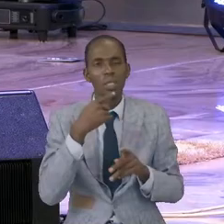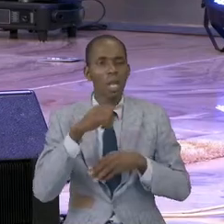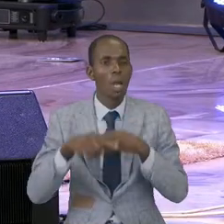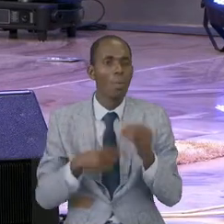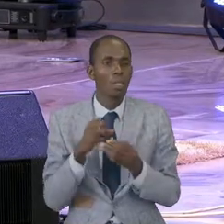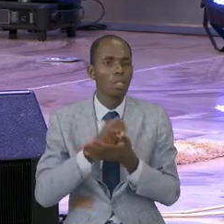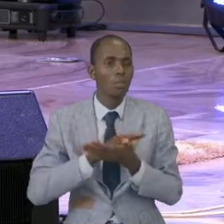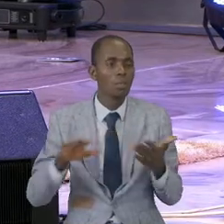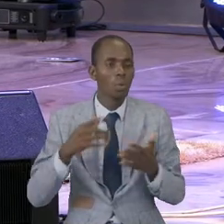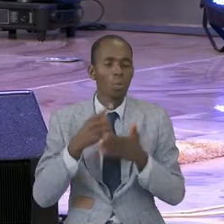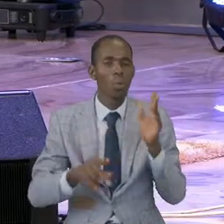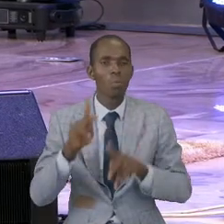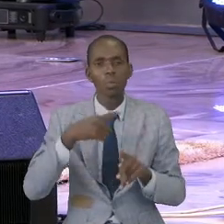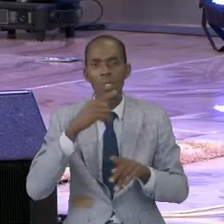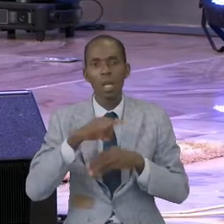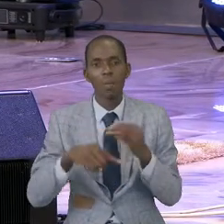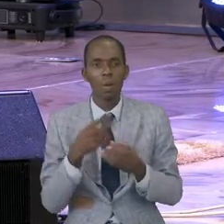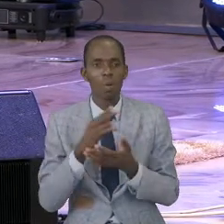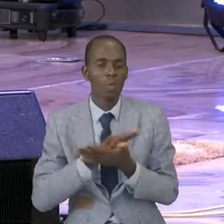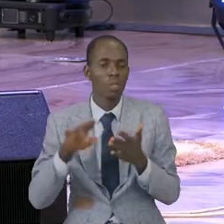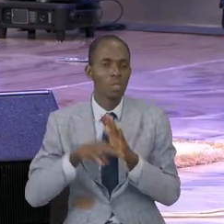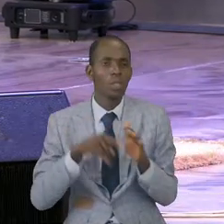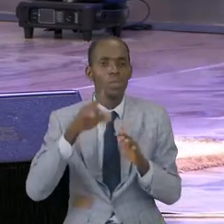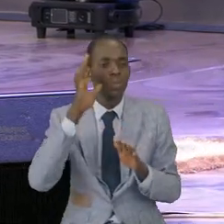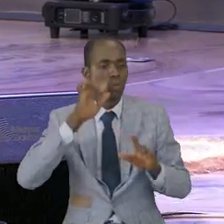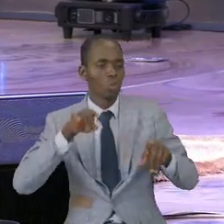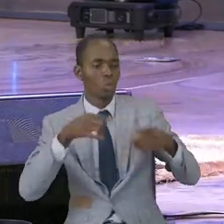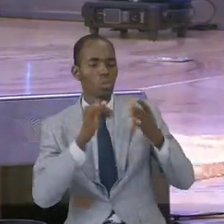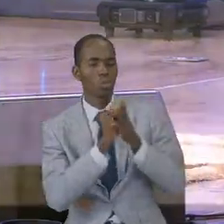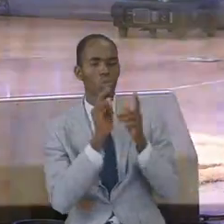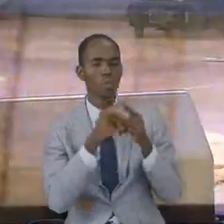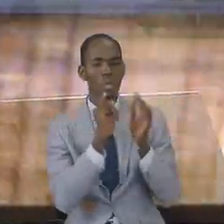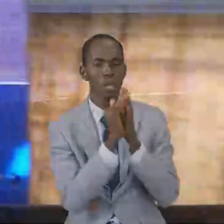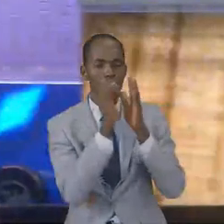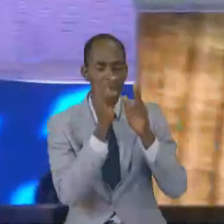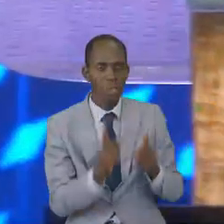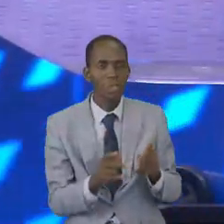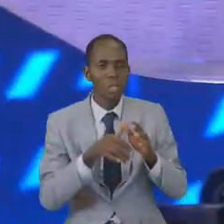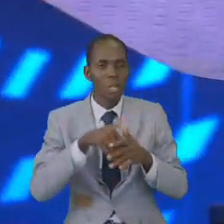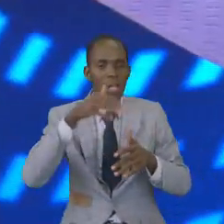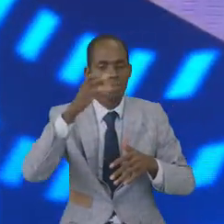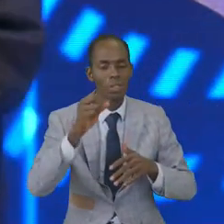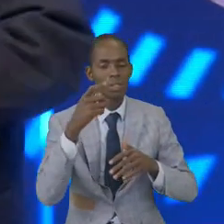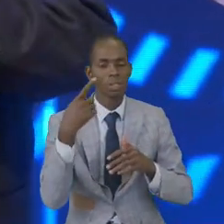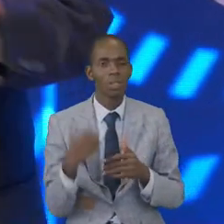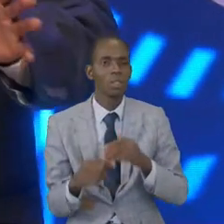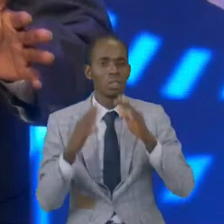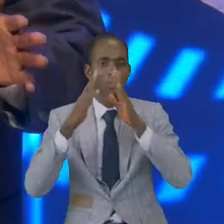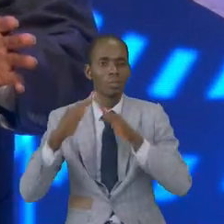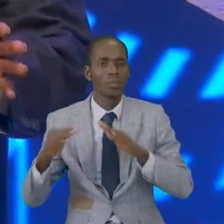they say of holiness. You will go to him outside the camp, bearing his